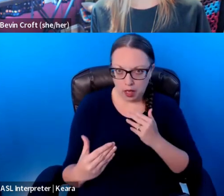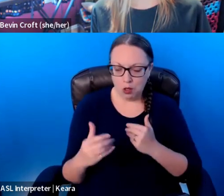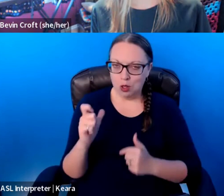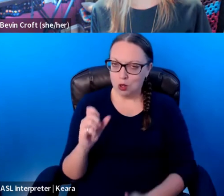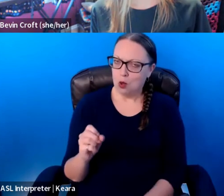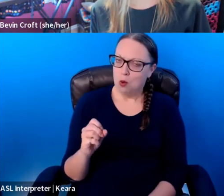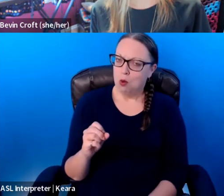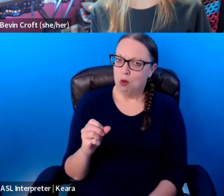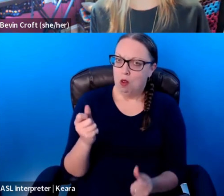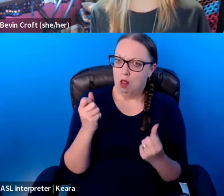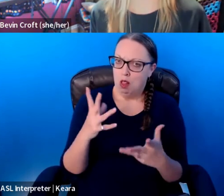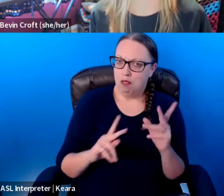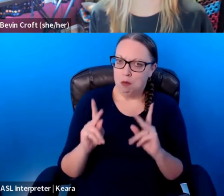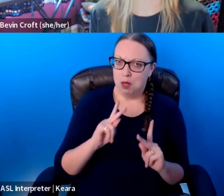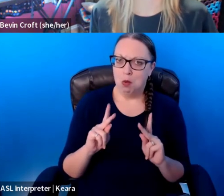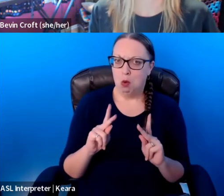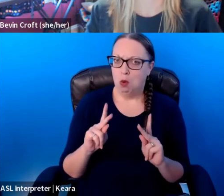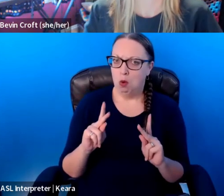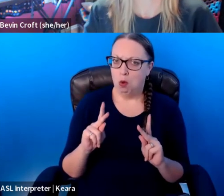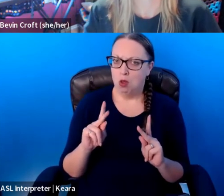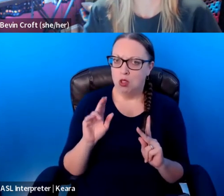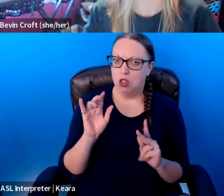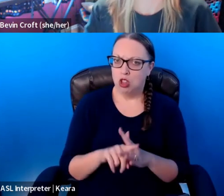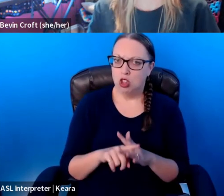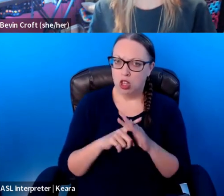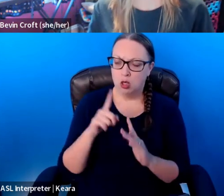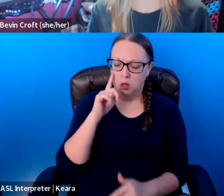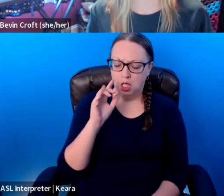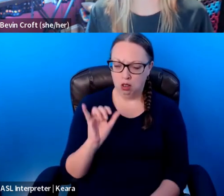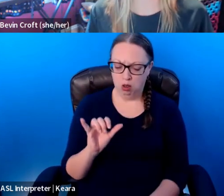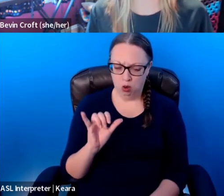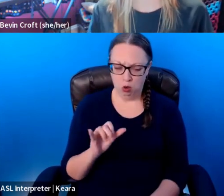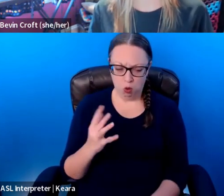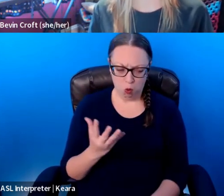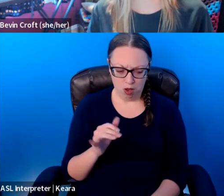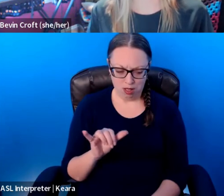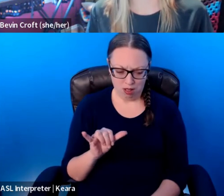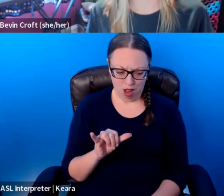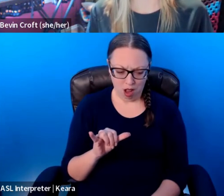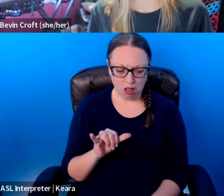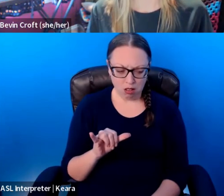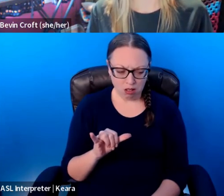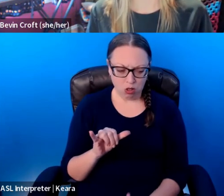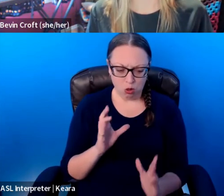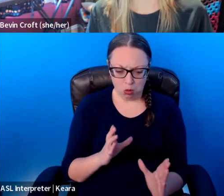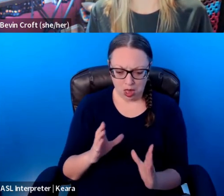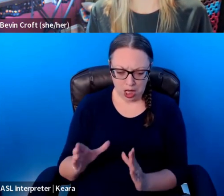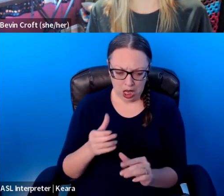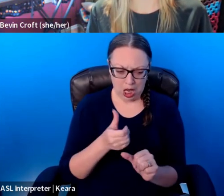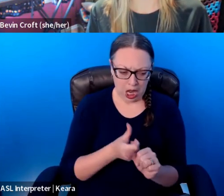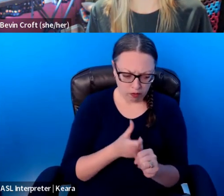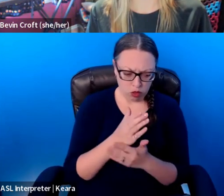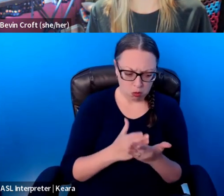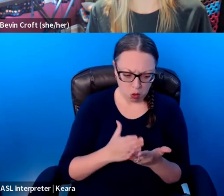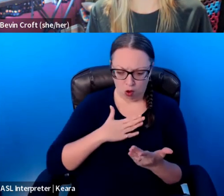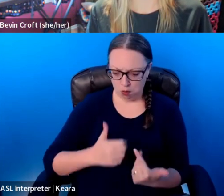what it may be like to have to plan every single little aspect of your life around